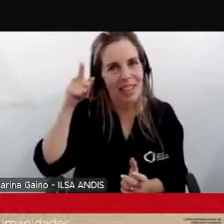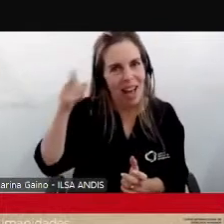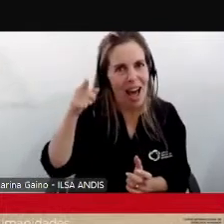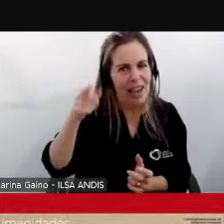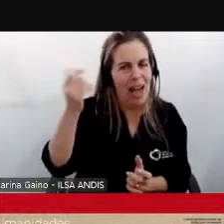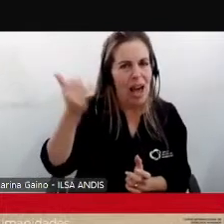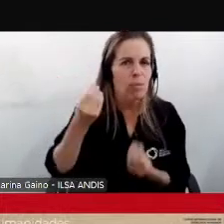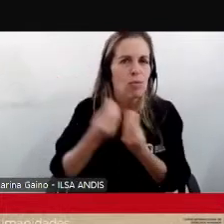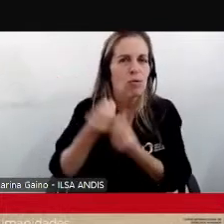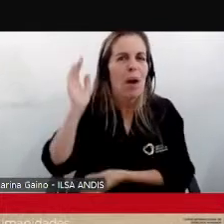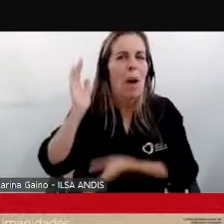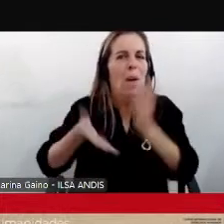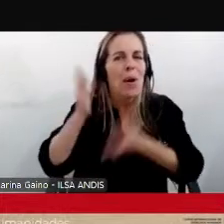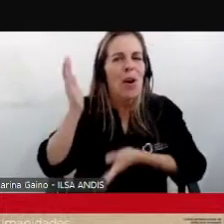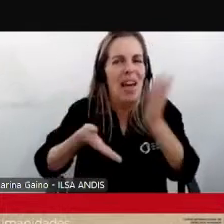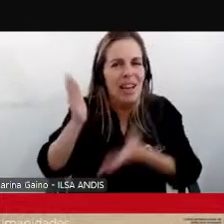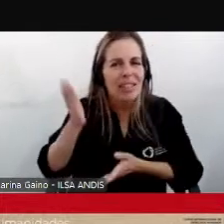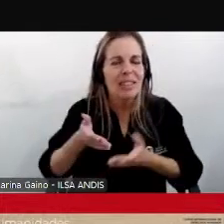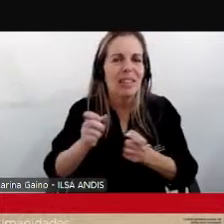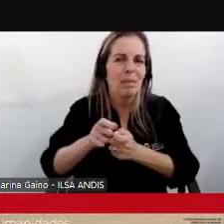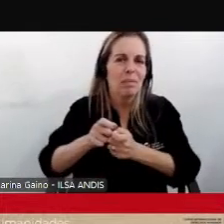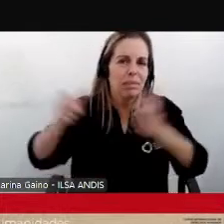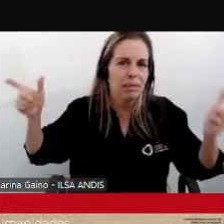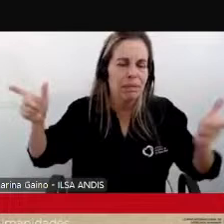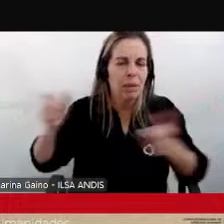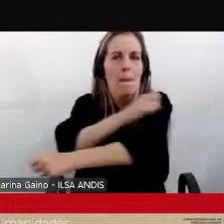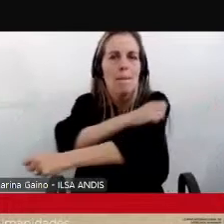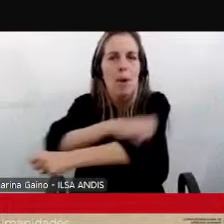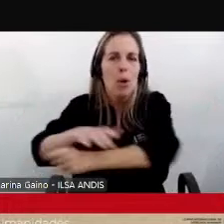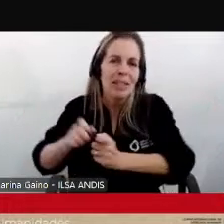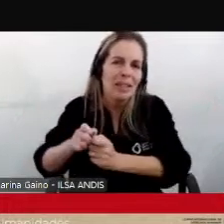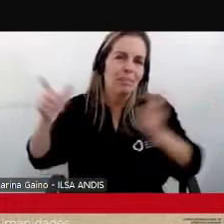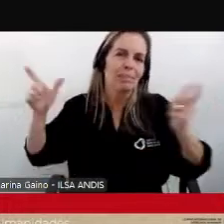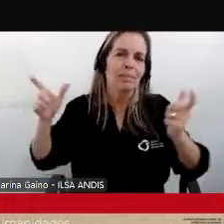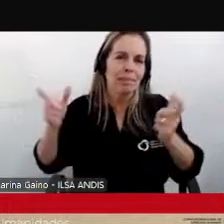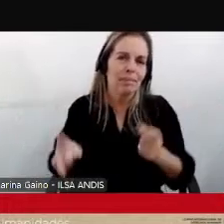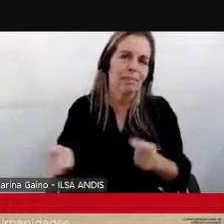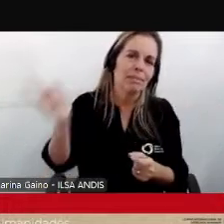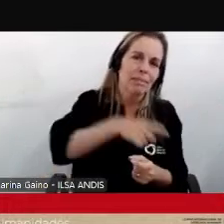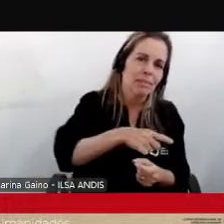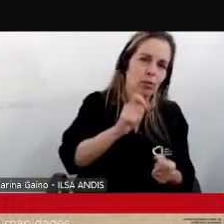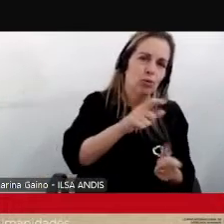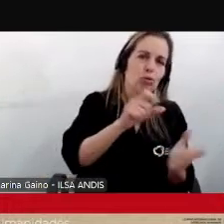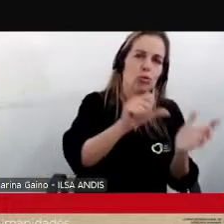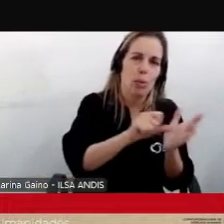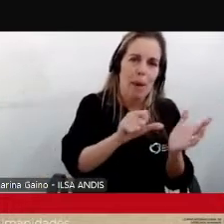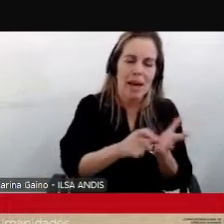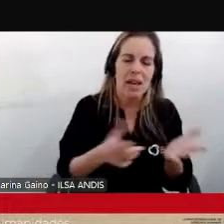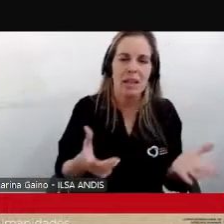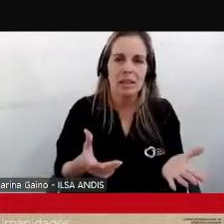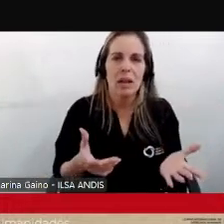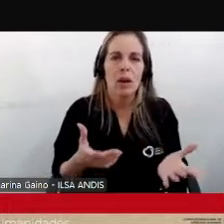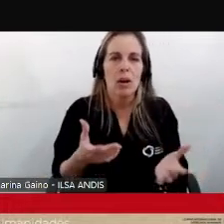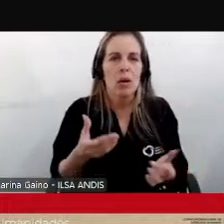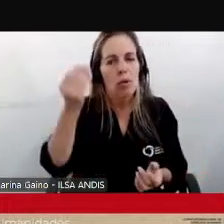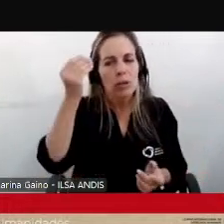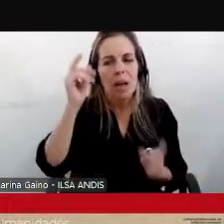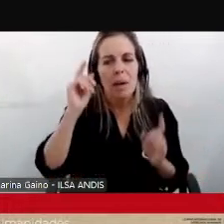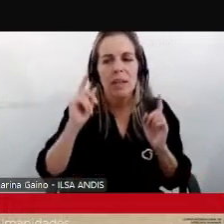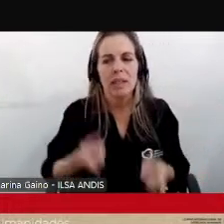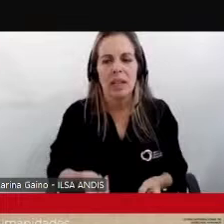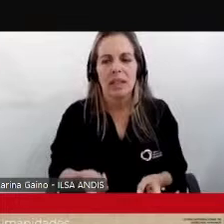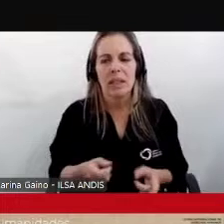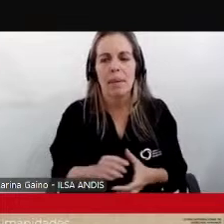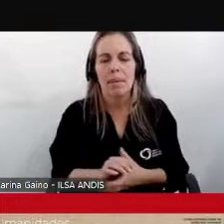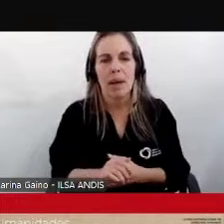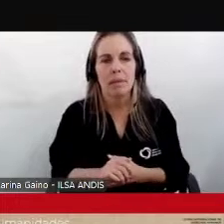precarious situation. And in many cases, the the farm owners may invest in